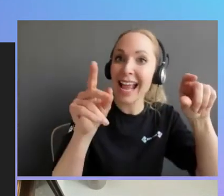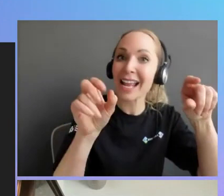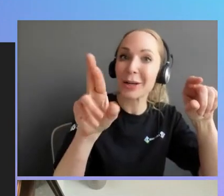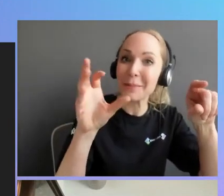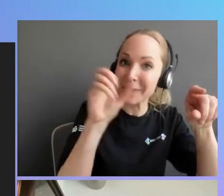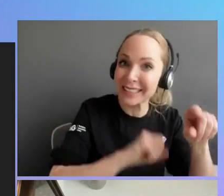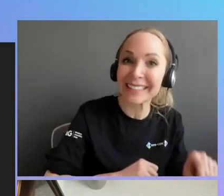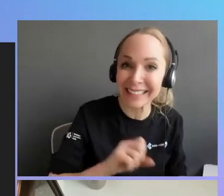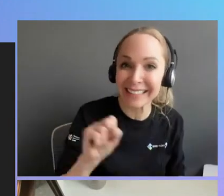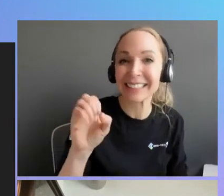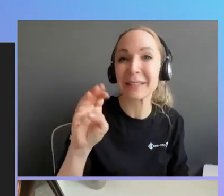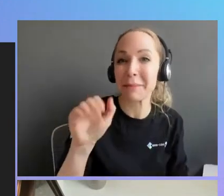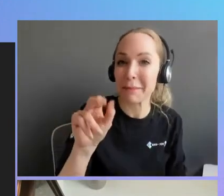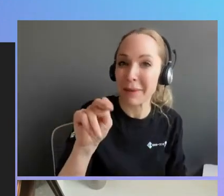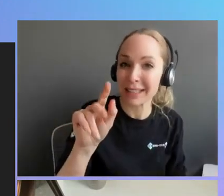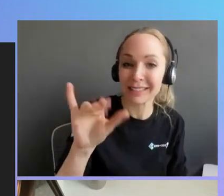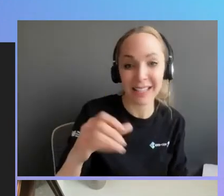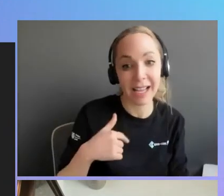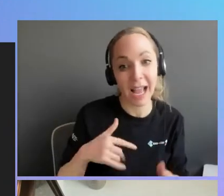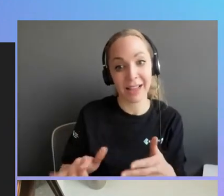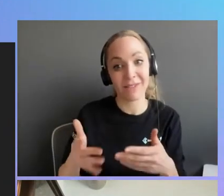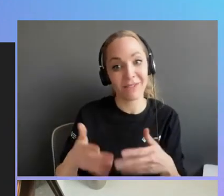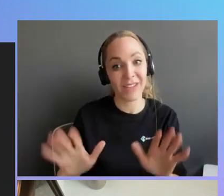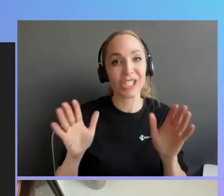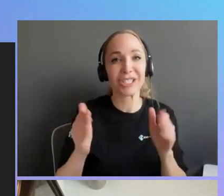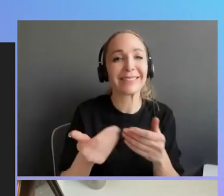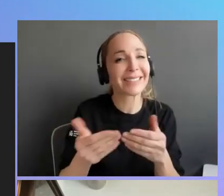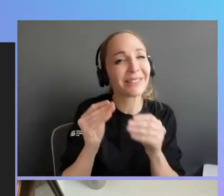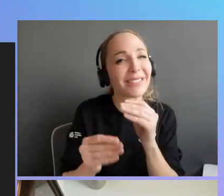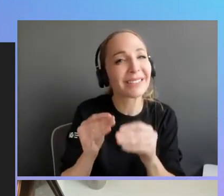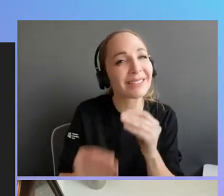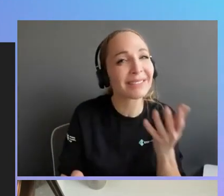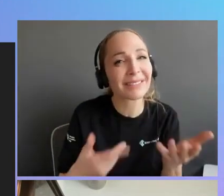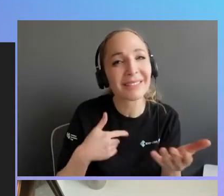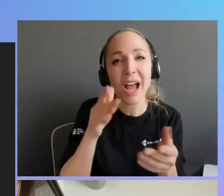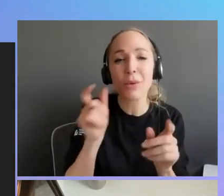to hit finish, and really easy fix I can make. I